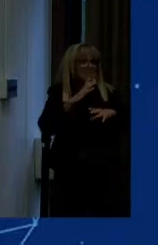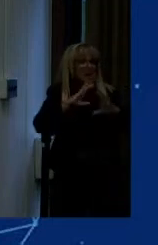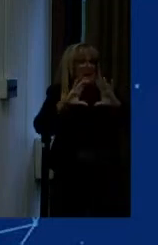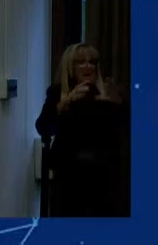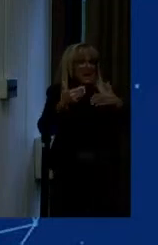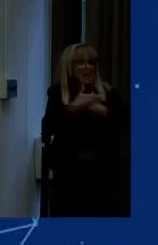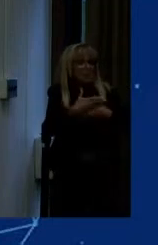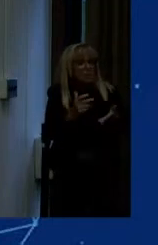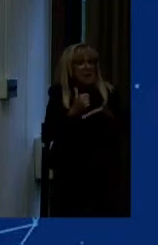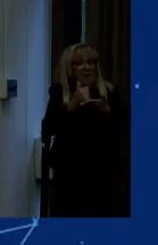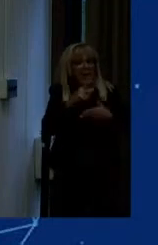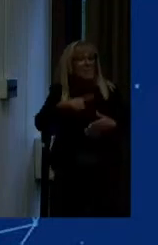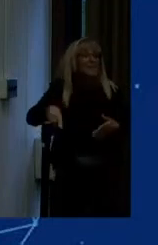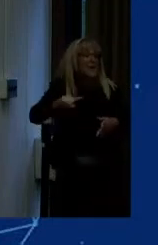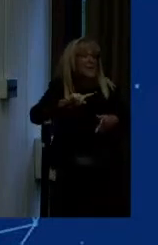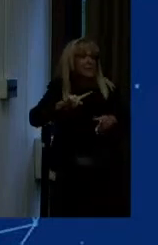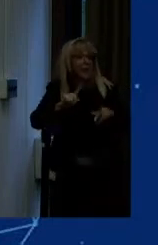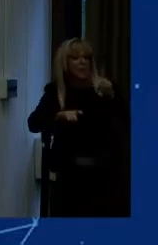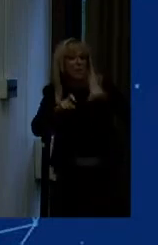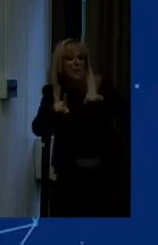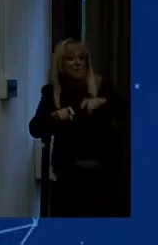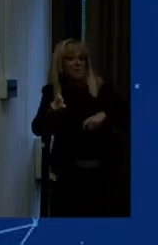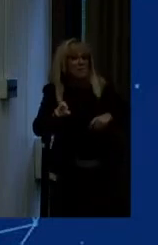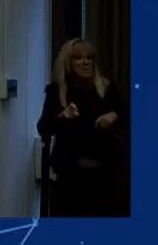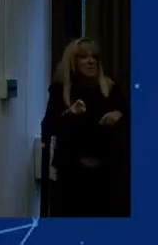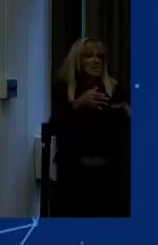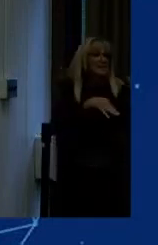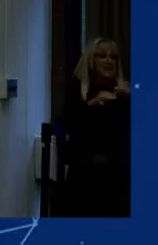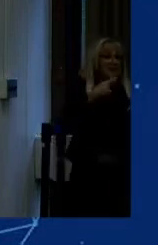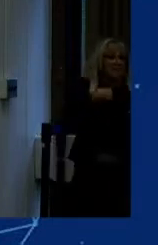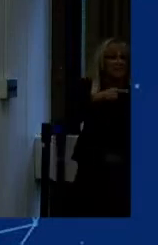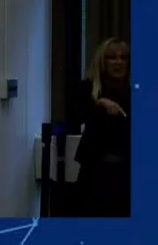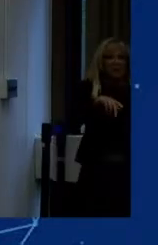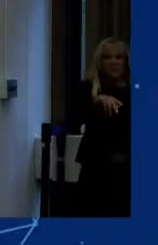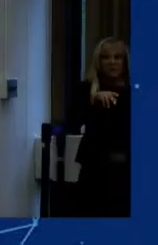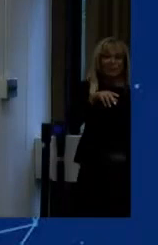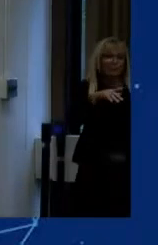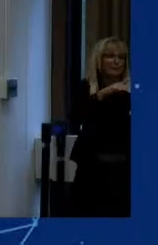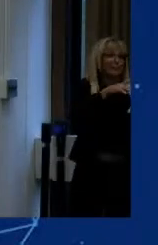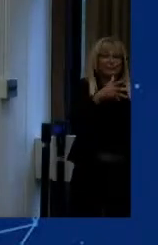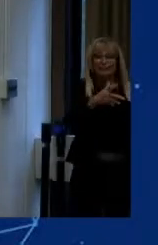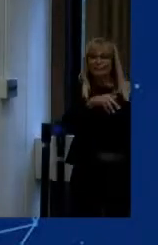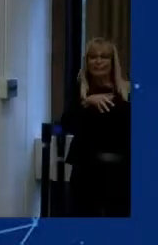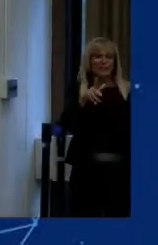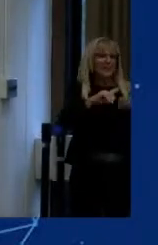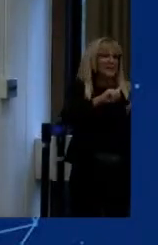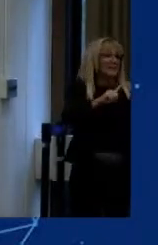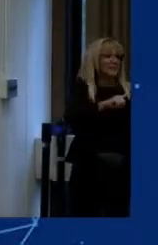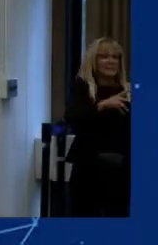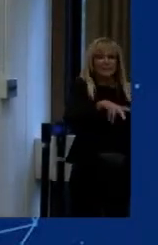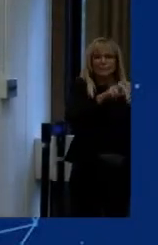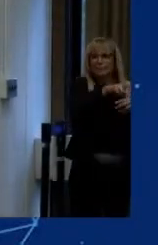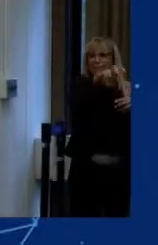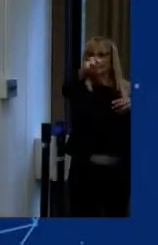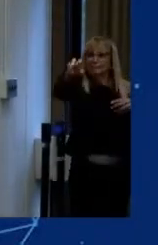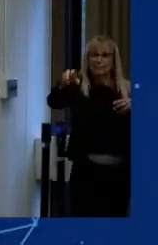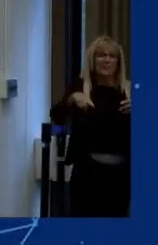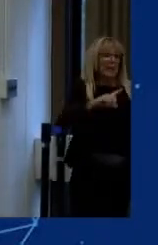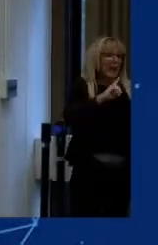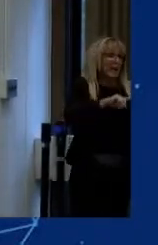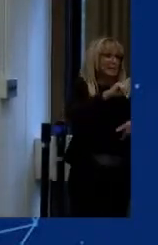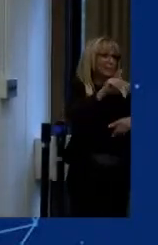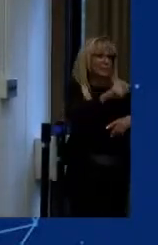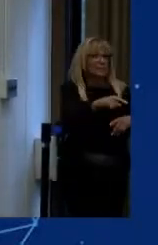them ask the questions rather than me bouncing around to answering them myself. So basically, I'm just saying, if you're using ChatGPT with a